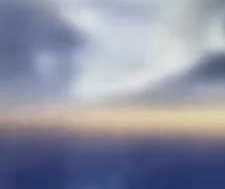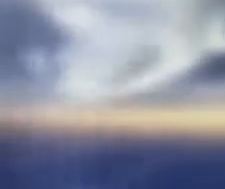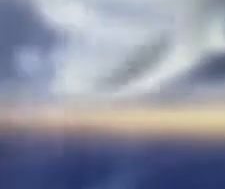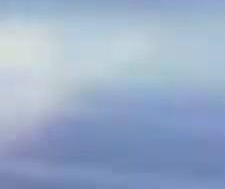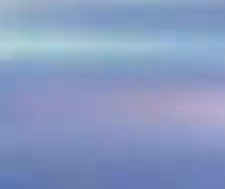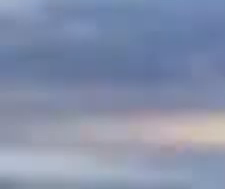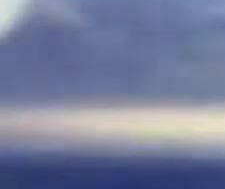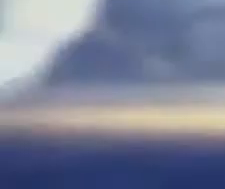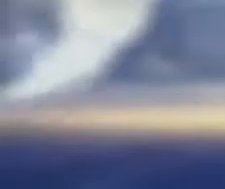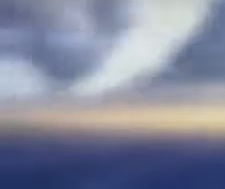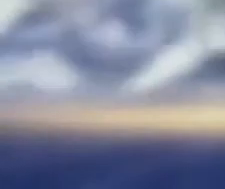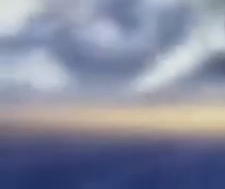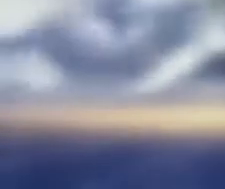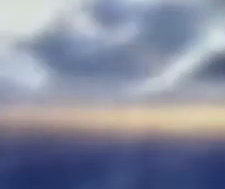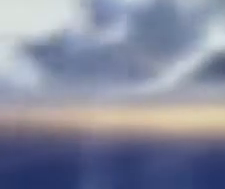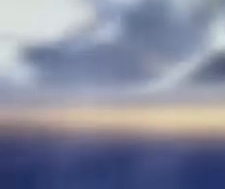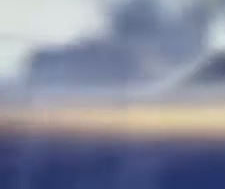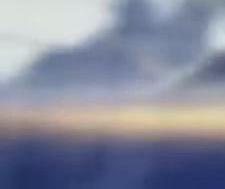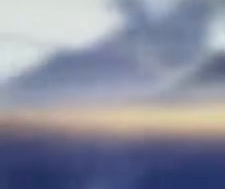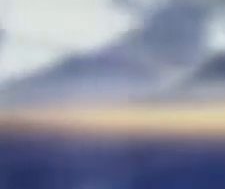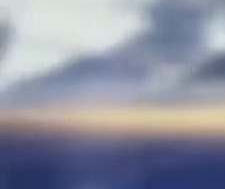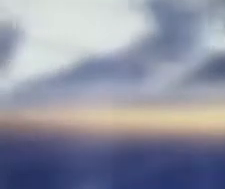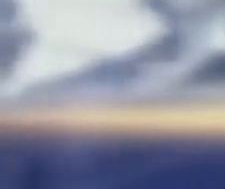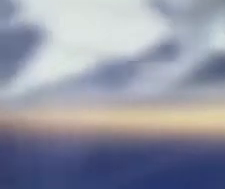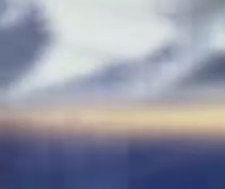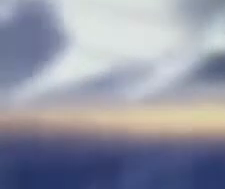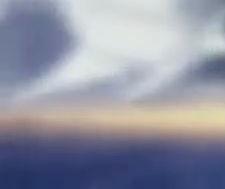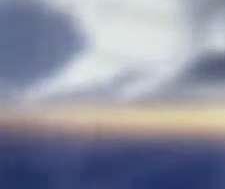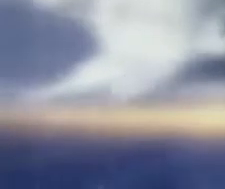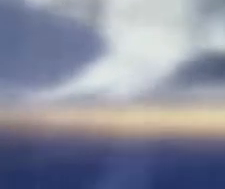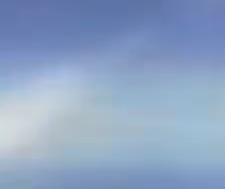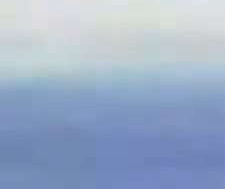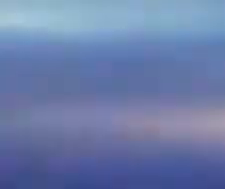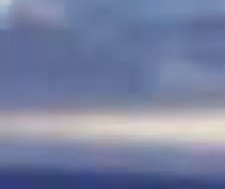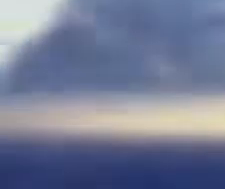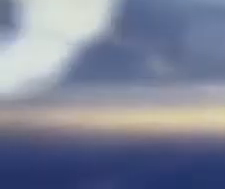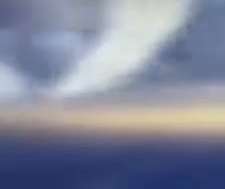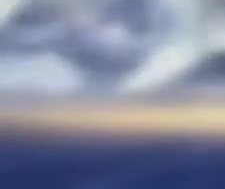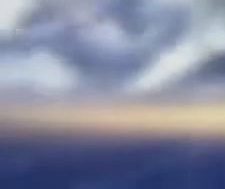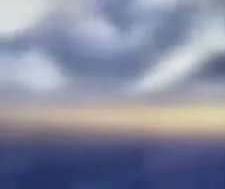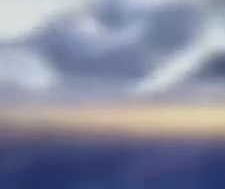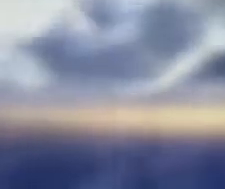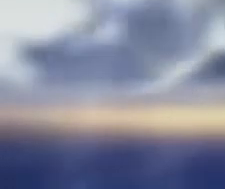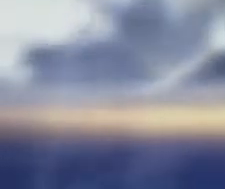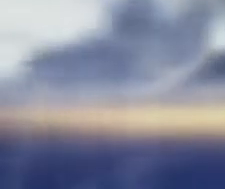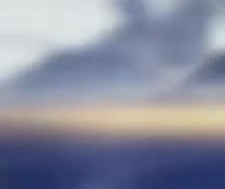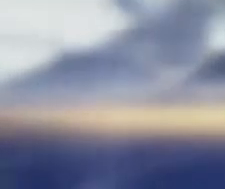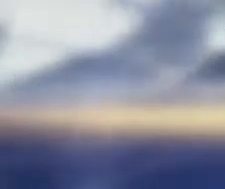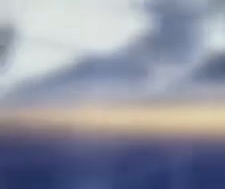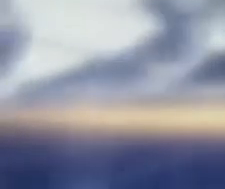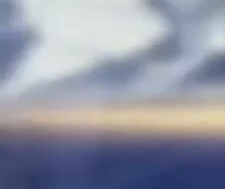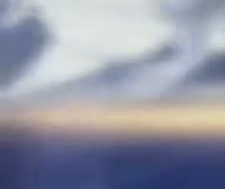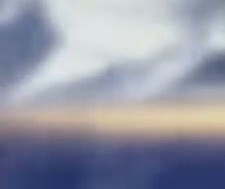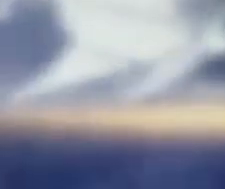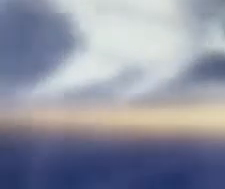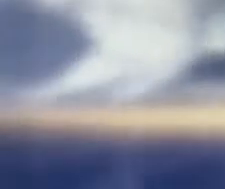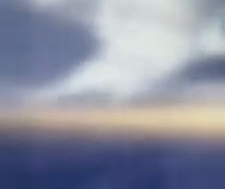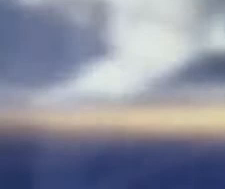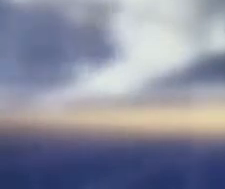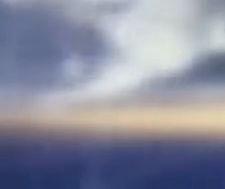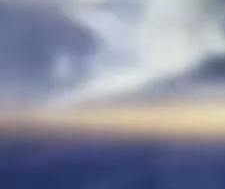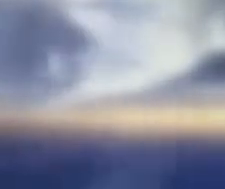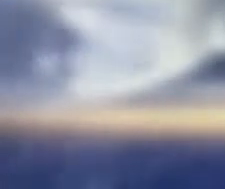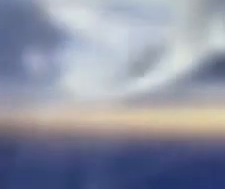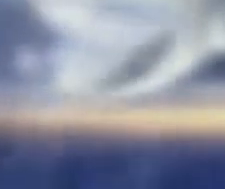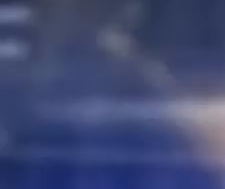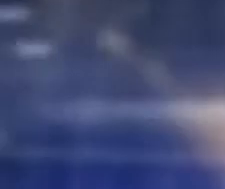government can provide economic assistance. Business owners were called on to be honest in completing the questionnaires. They have to provide information on their